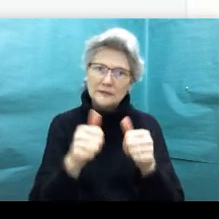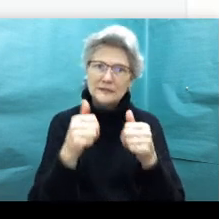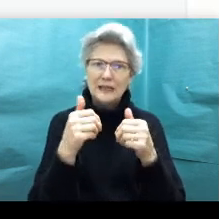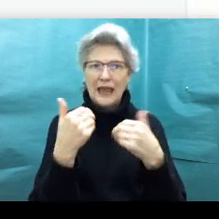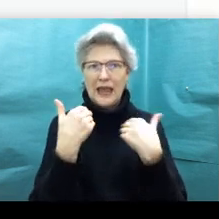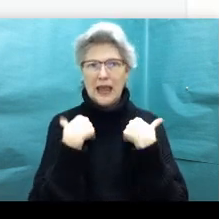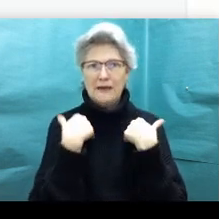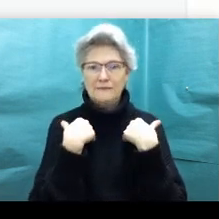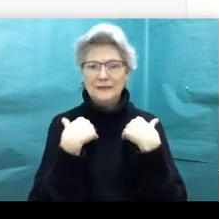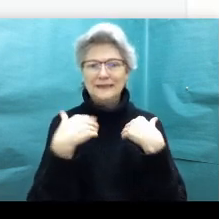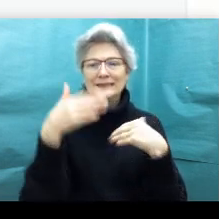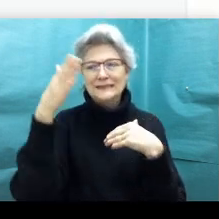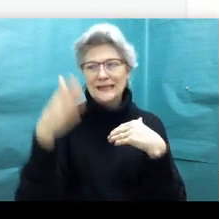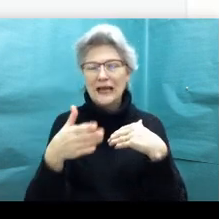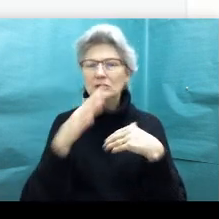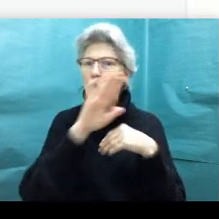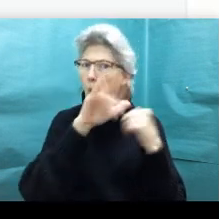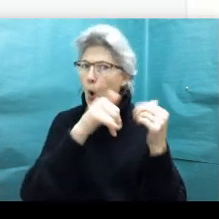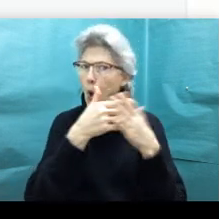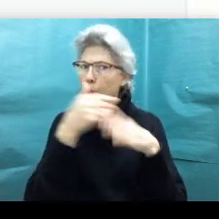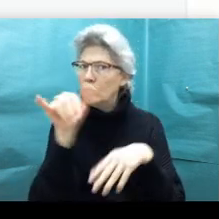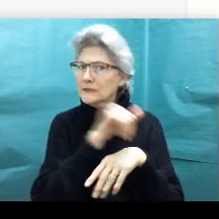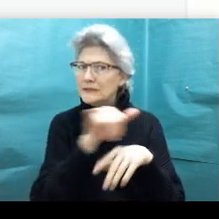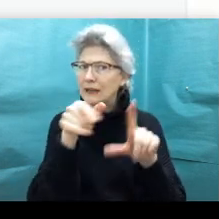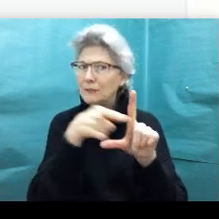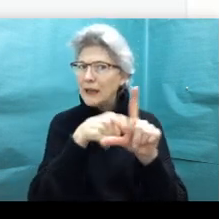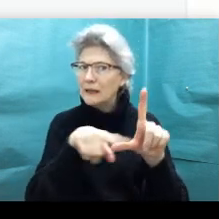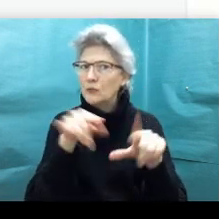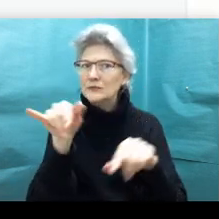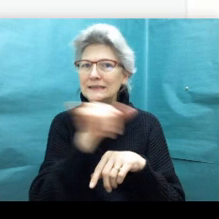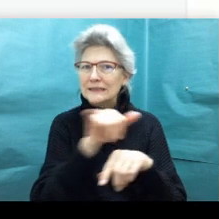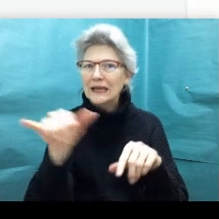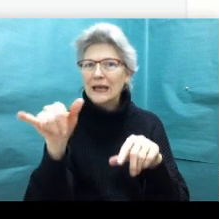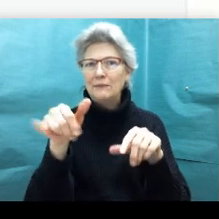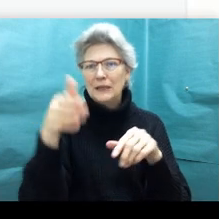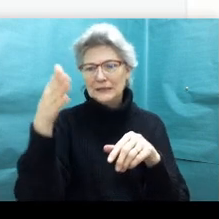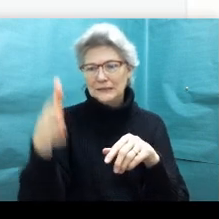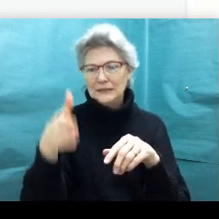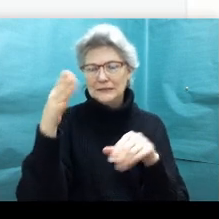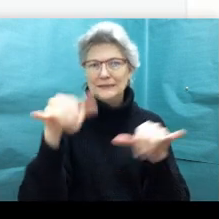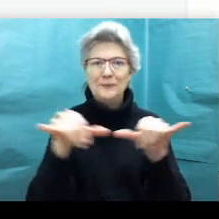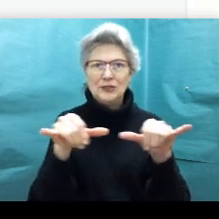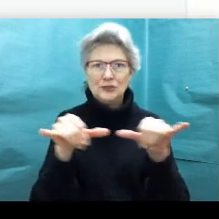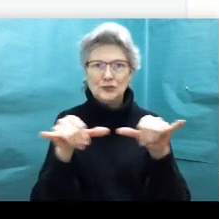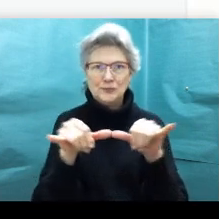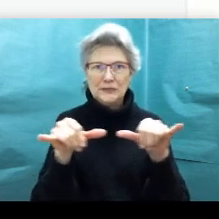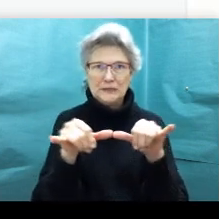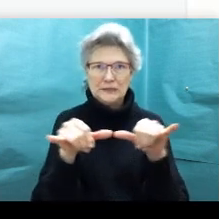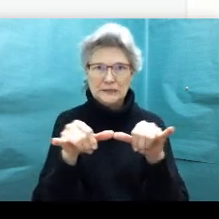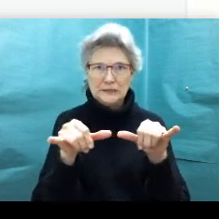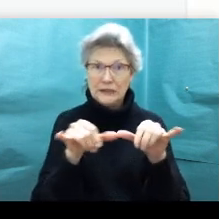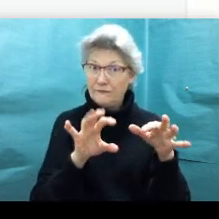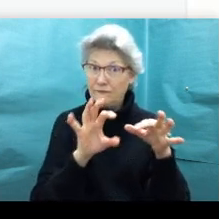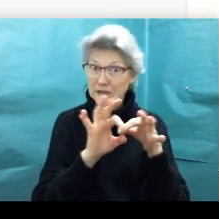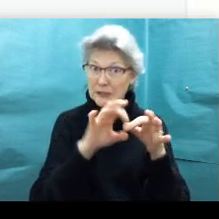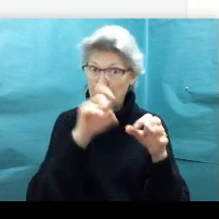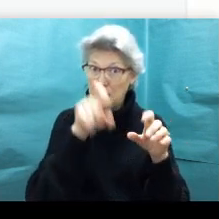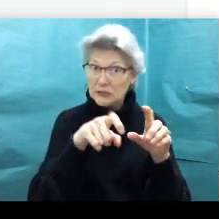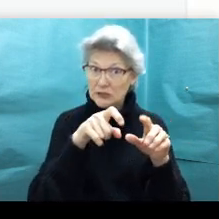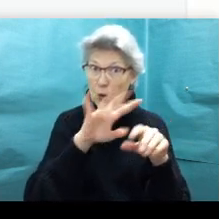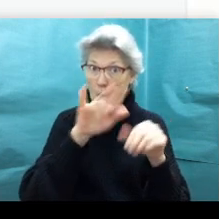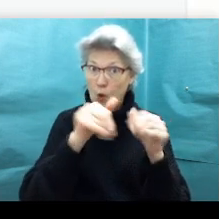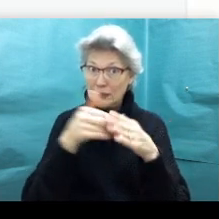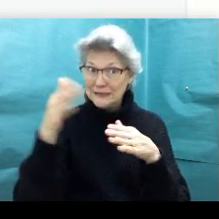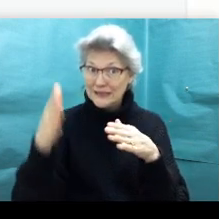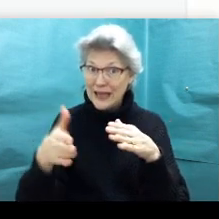more sides, right? You kind of know how many lines of symmetry already, as long as it fits the rule. So all sides, we'll